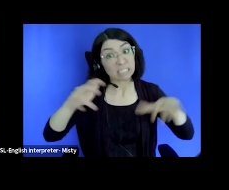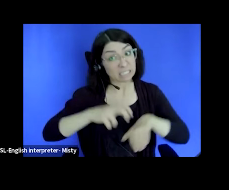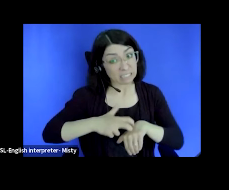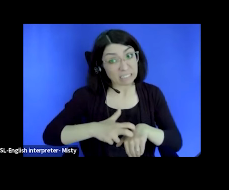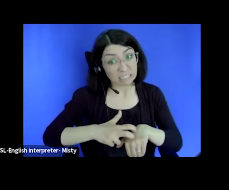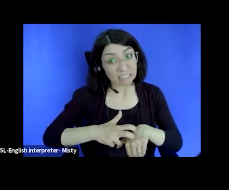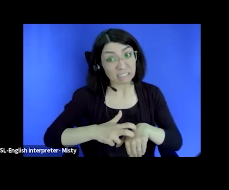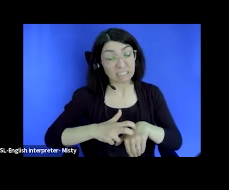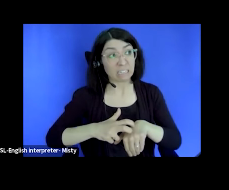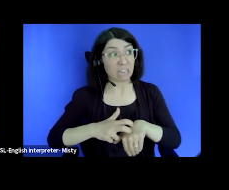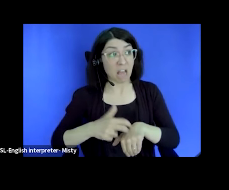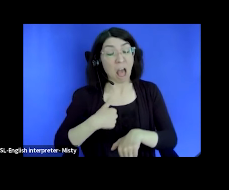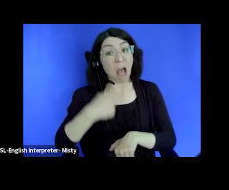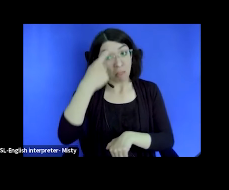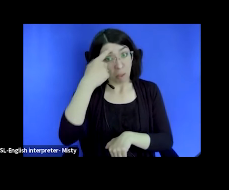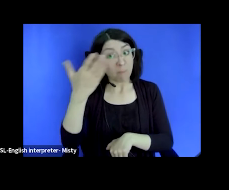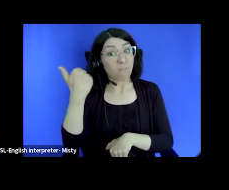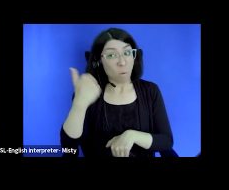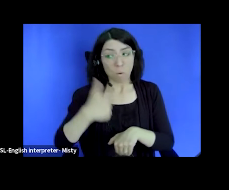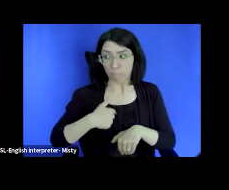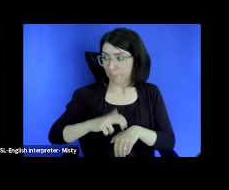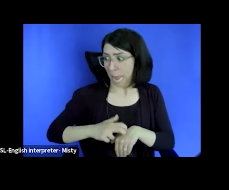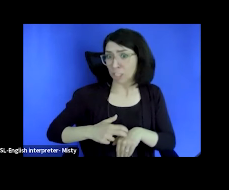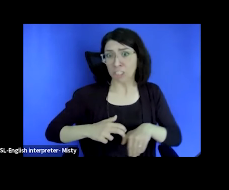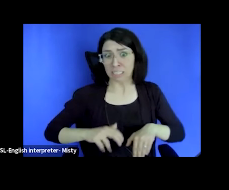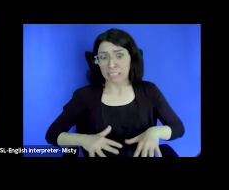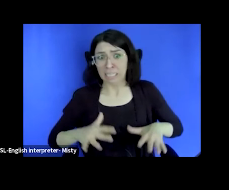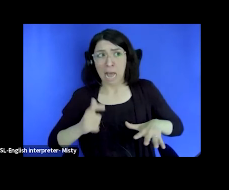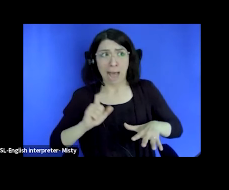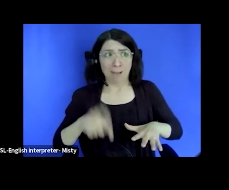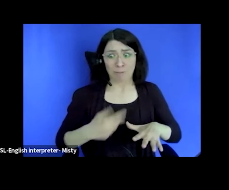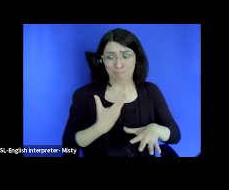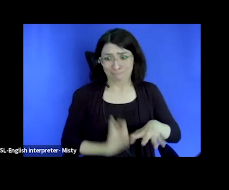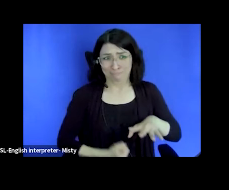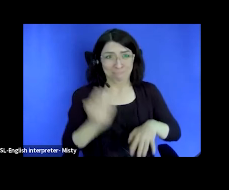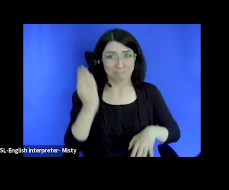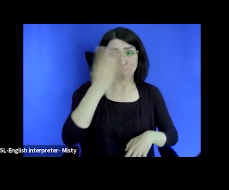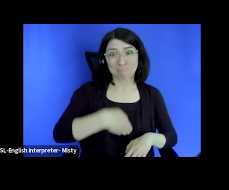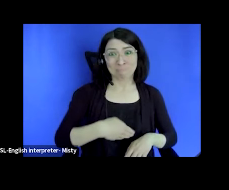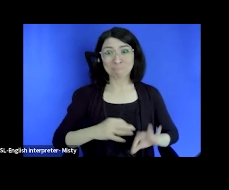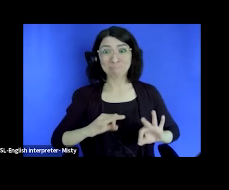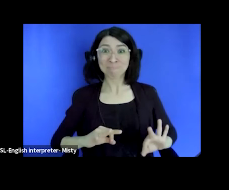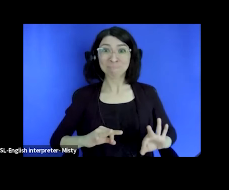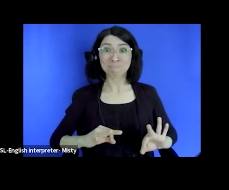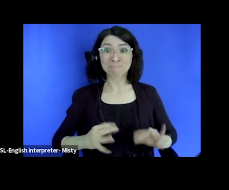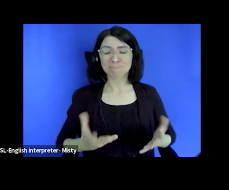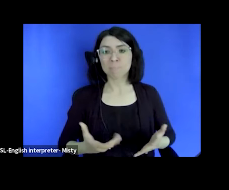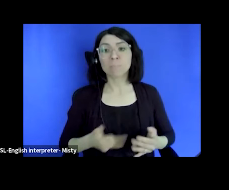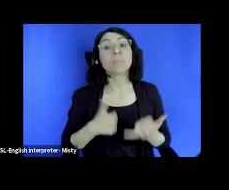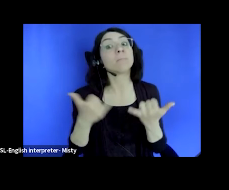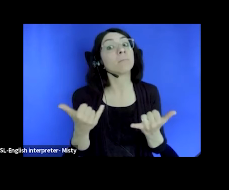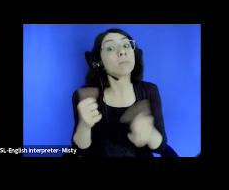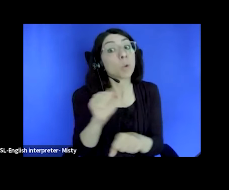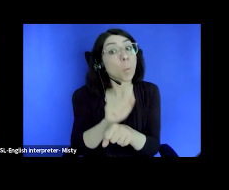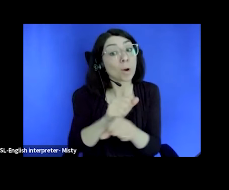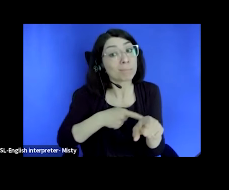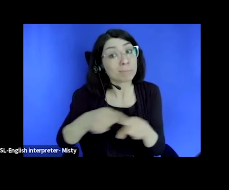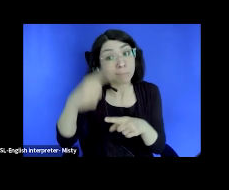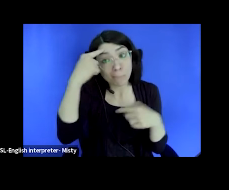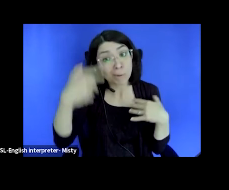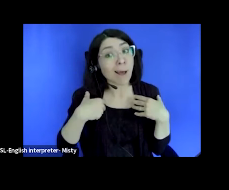I needed to hide all the time. And, working in a mental health organization, we appreciate this. And the reality is, many of us do